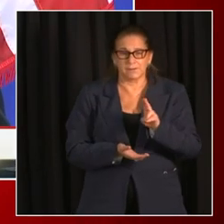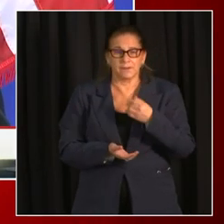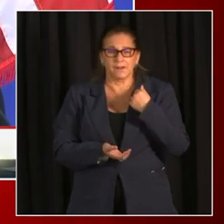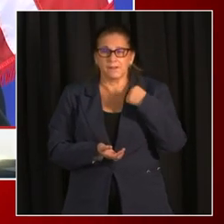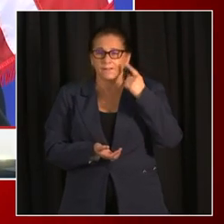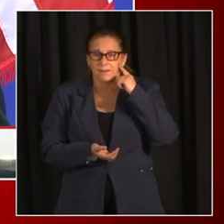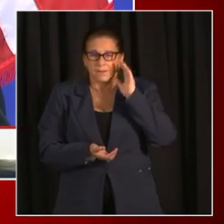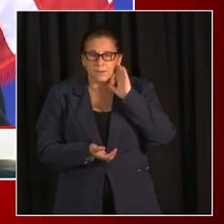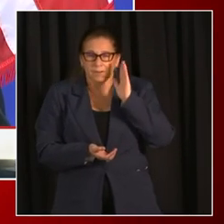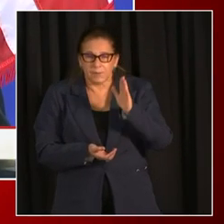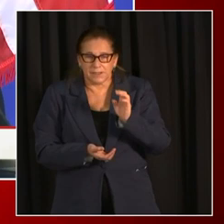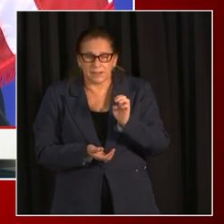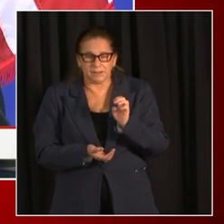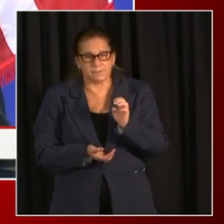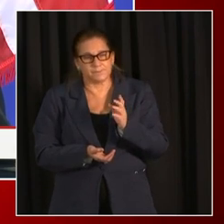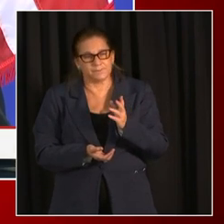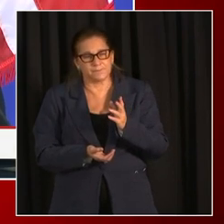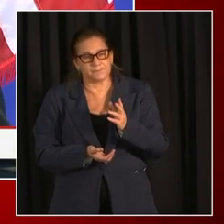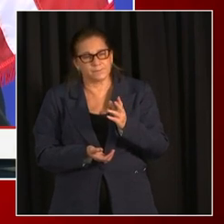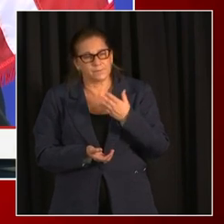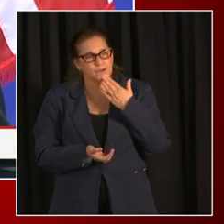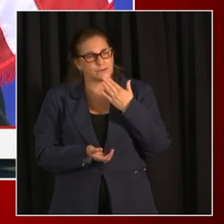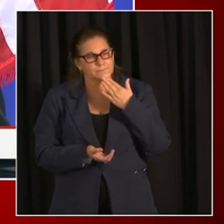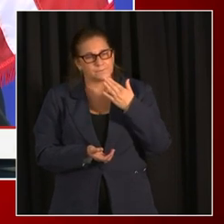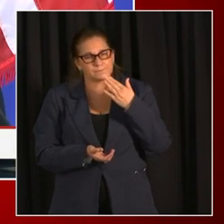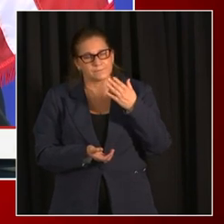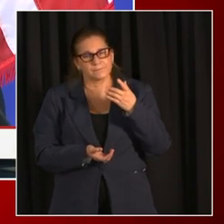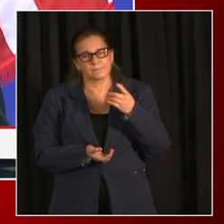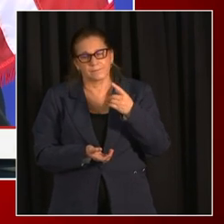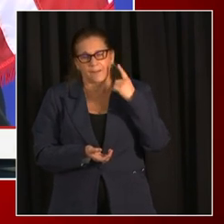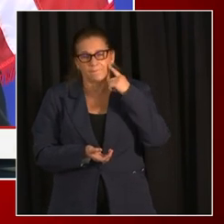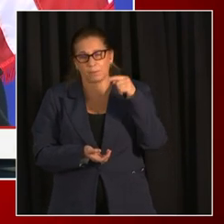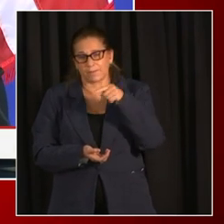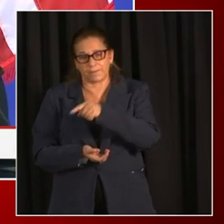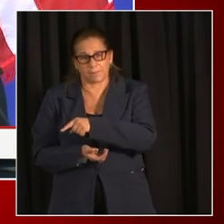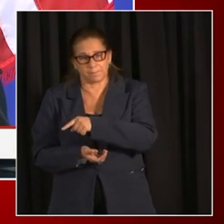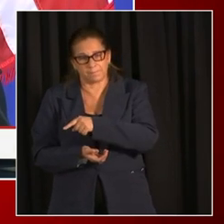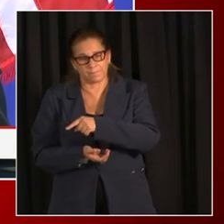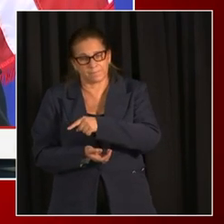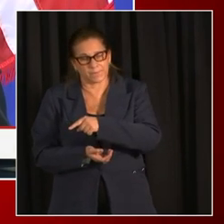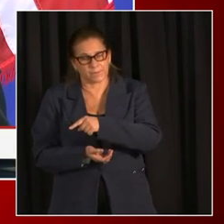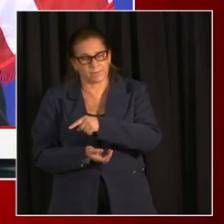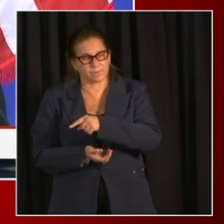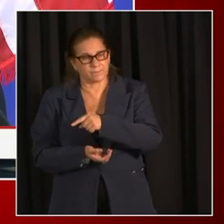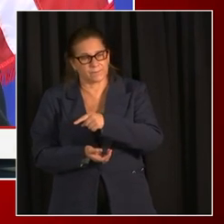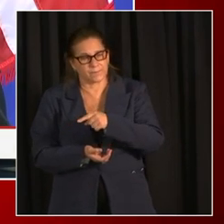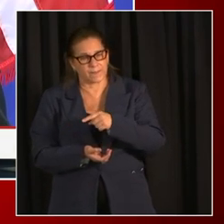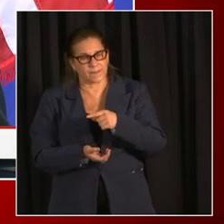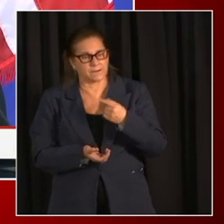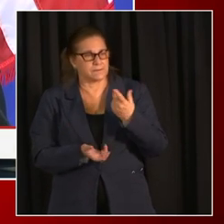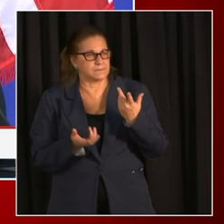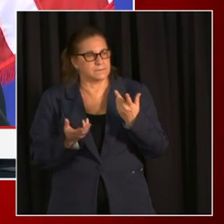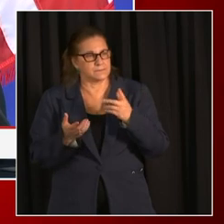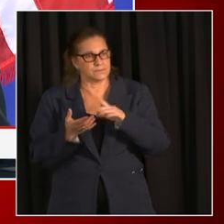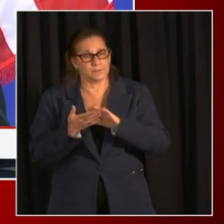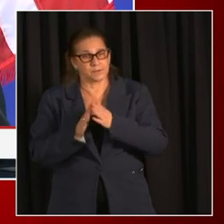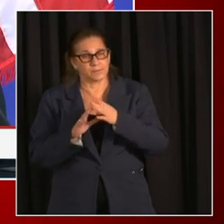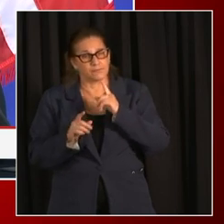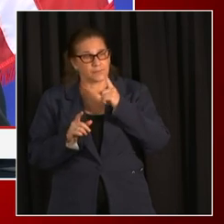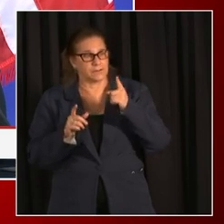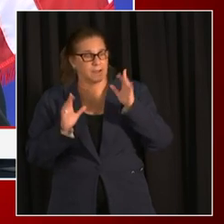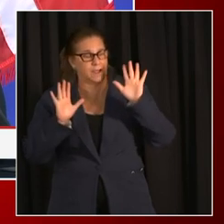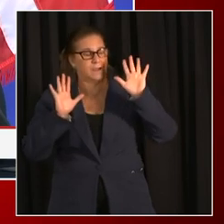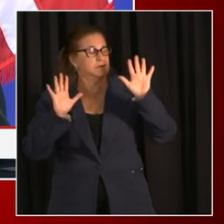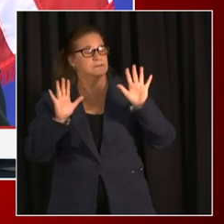a way for them to deliver a new hospital and for the district to be involved in getting that